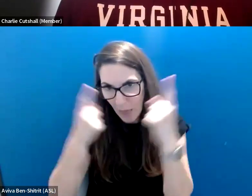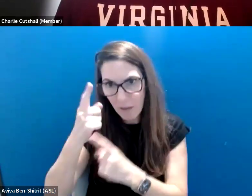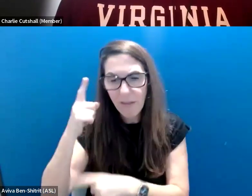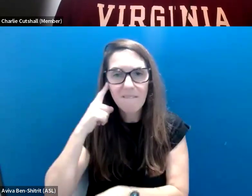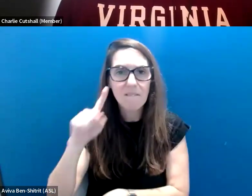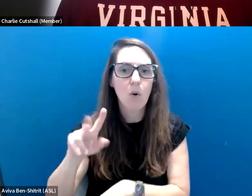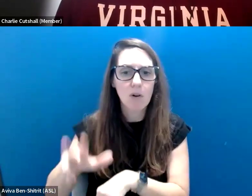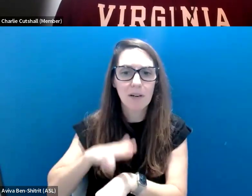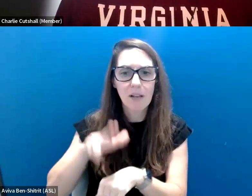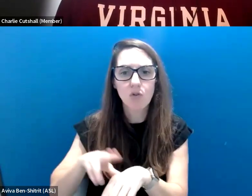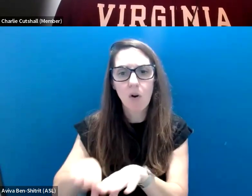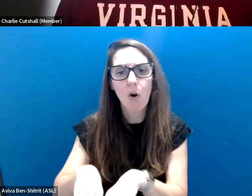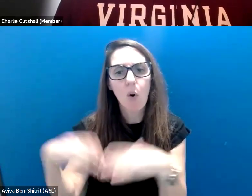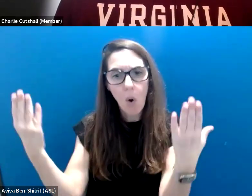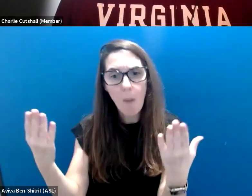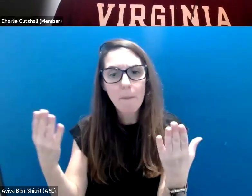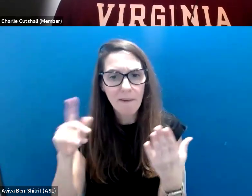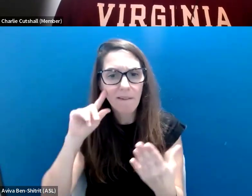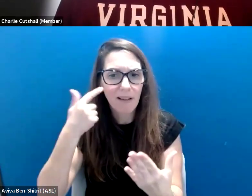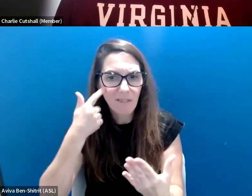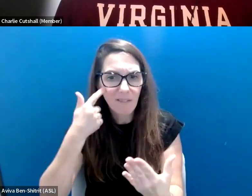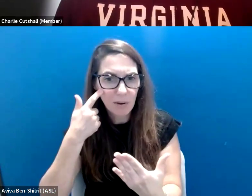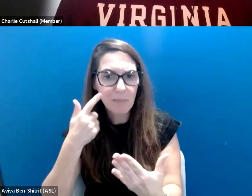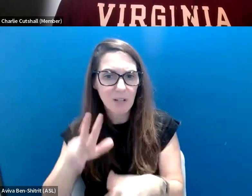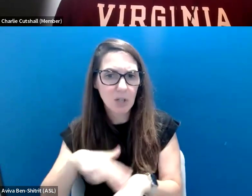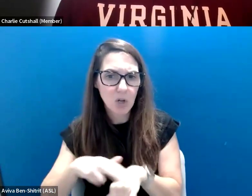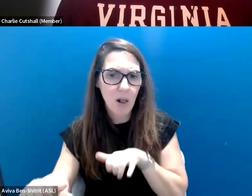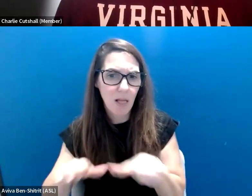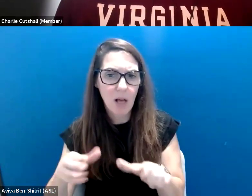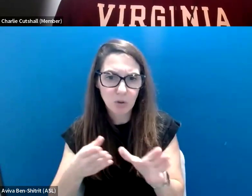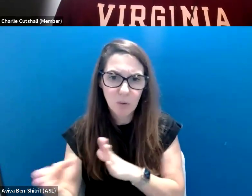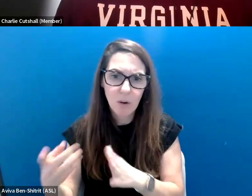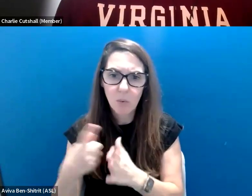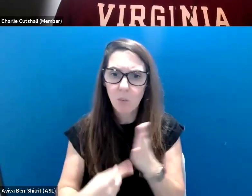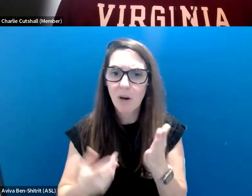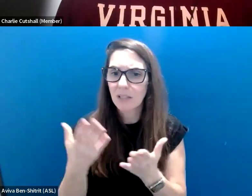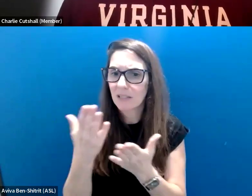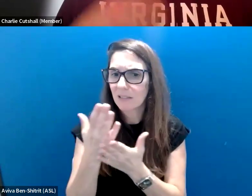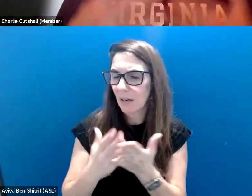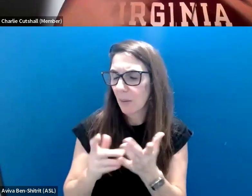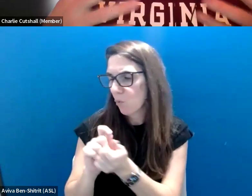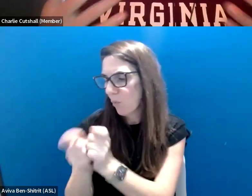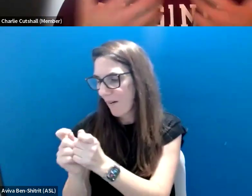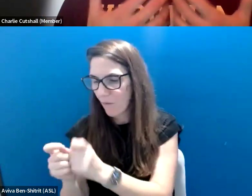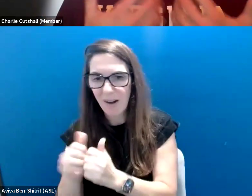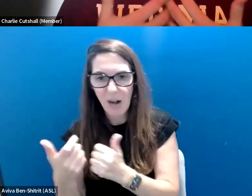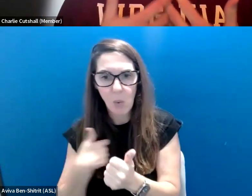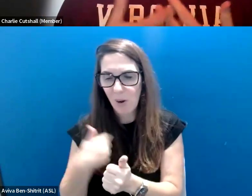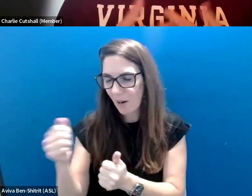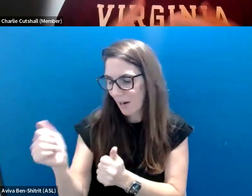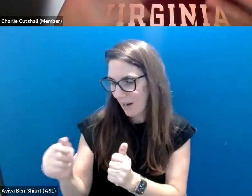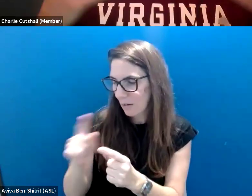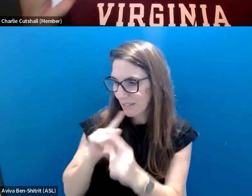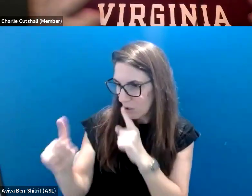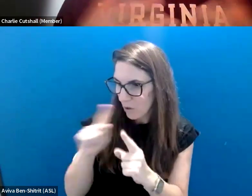national open government, the national action plan? And what are some reforms in areas that you would like to focus on? And how can we then have a conversation about how we tie some of